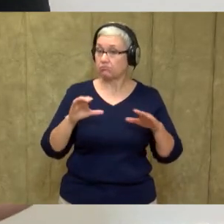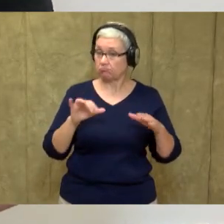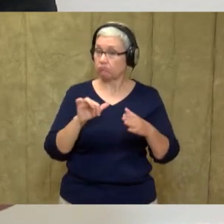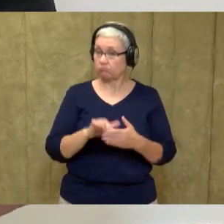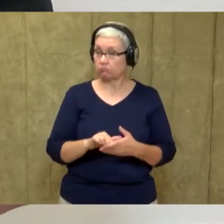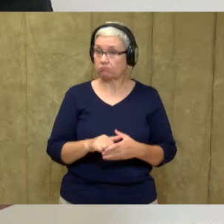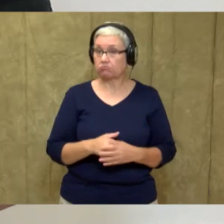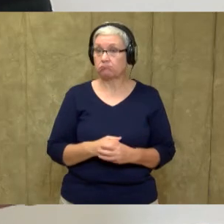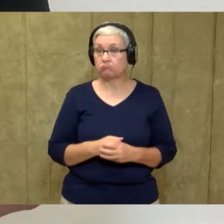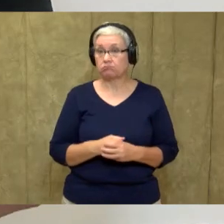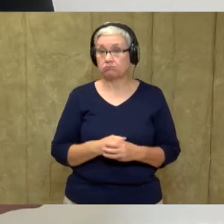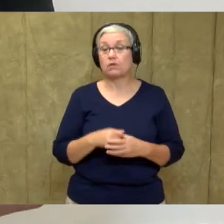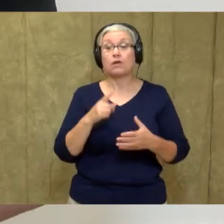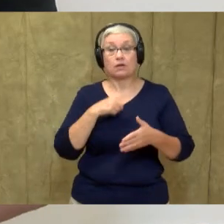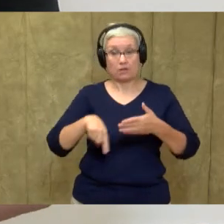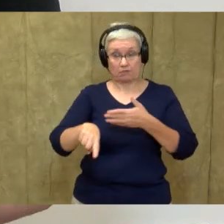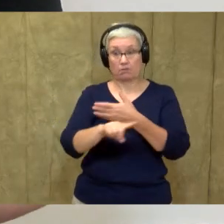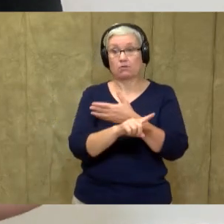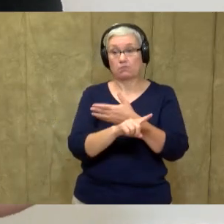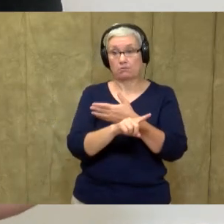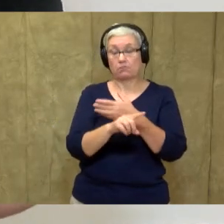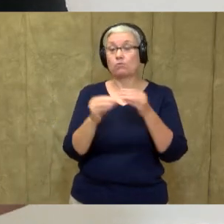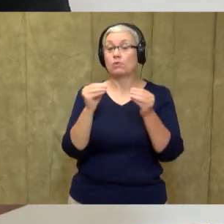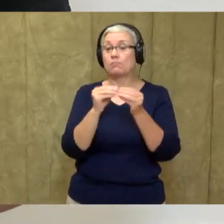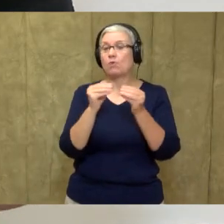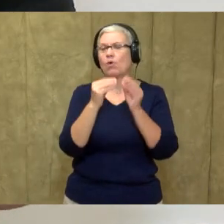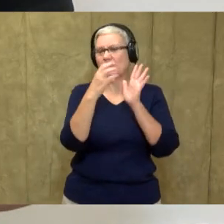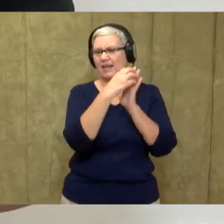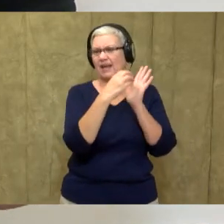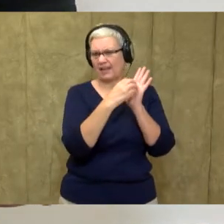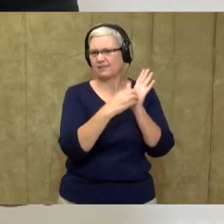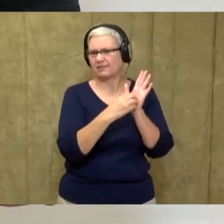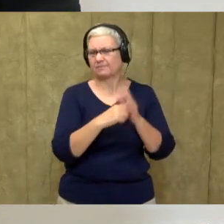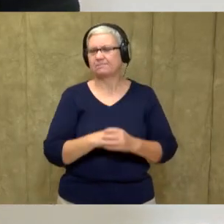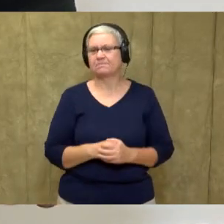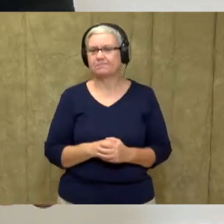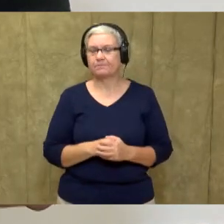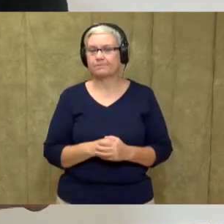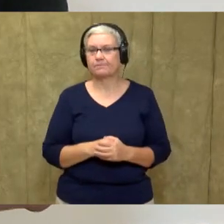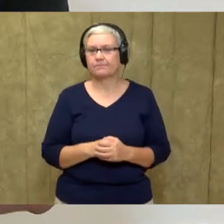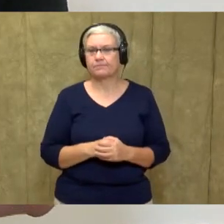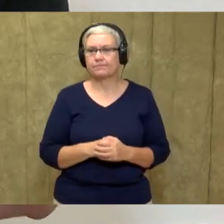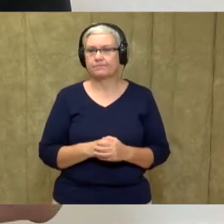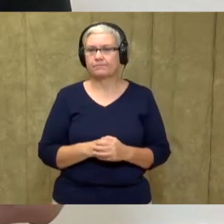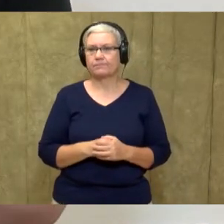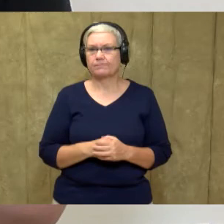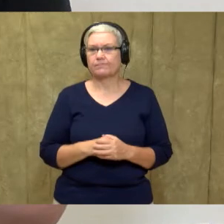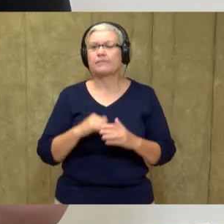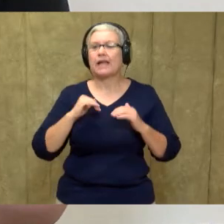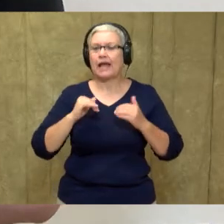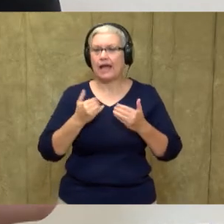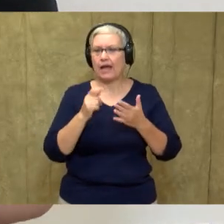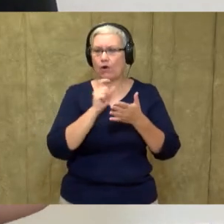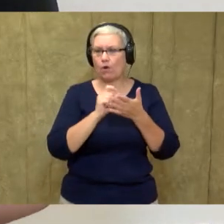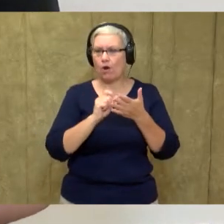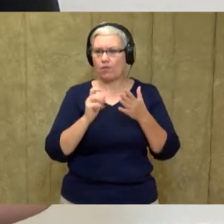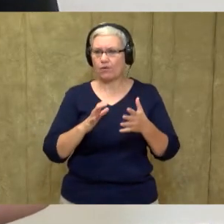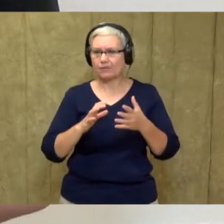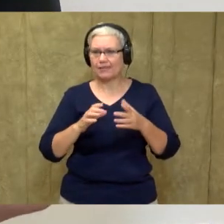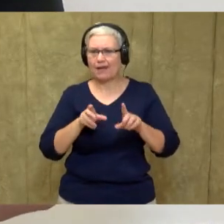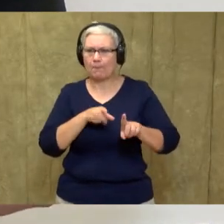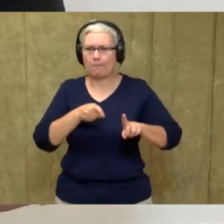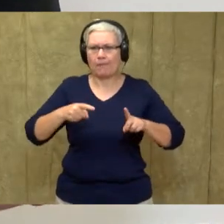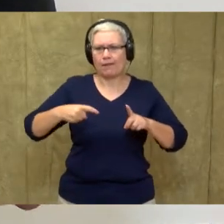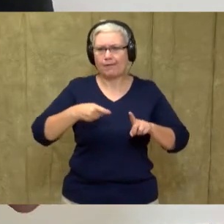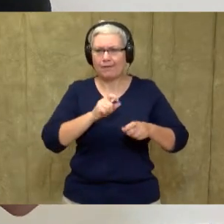right. So next week we'll look at some more text, and we'll look at how authors literally manipulate